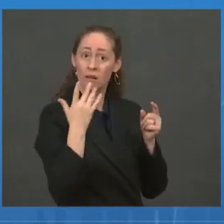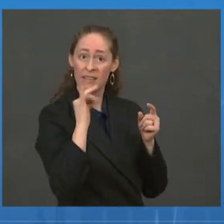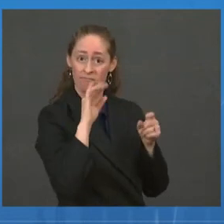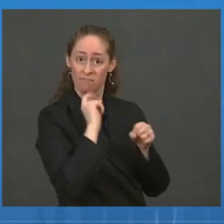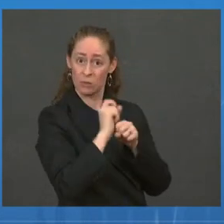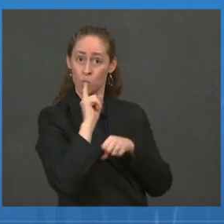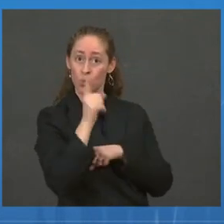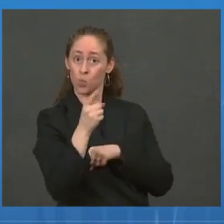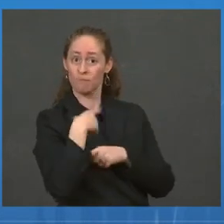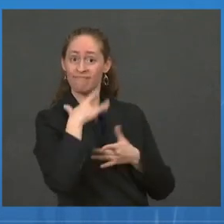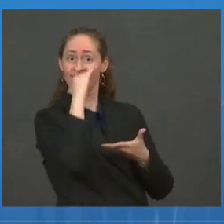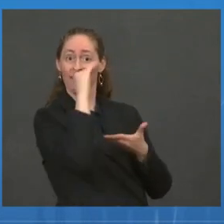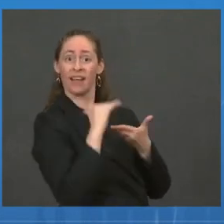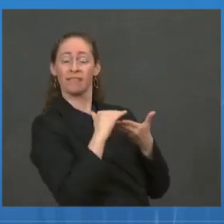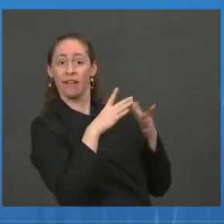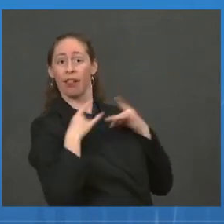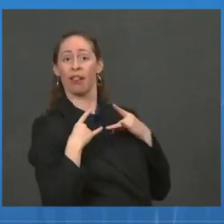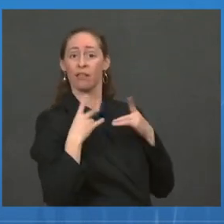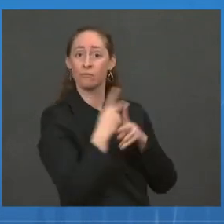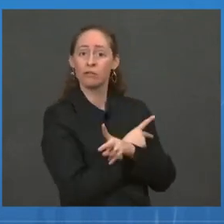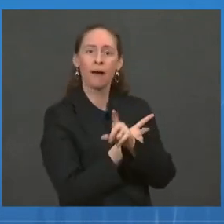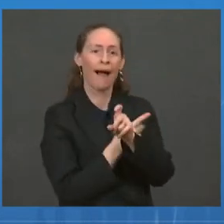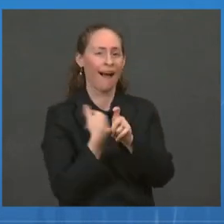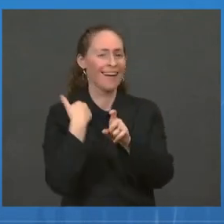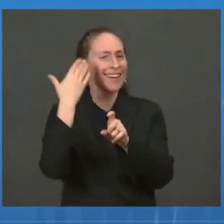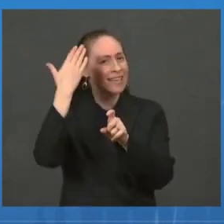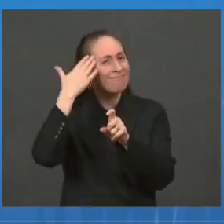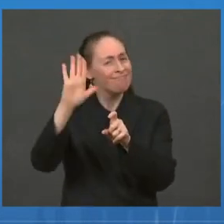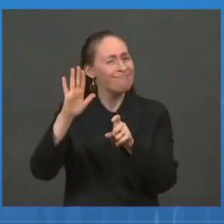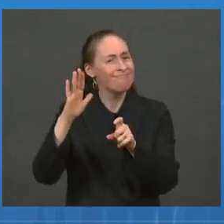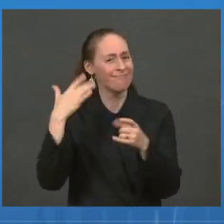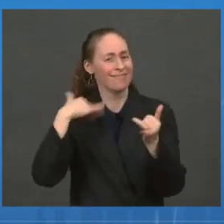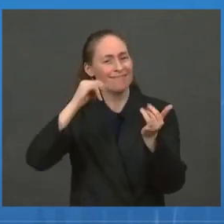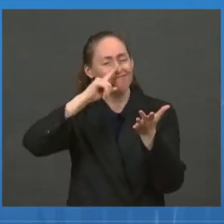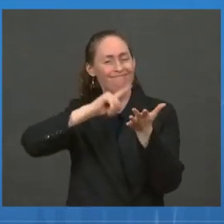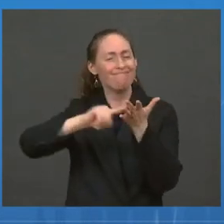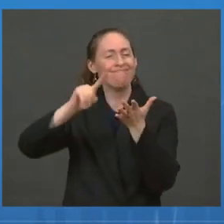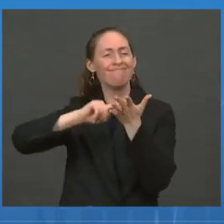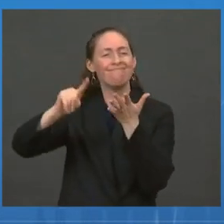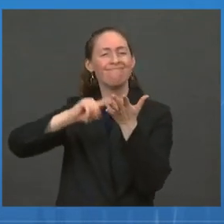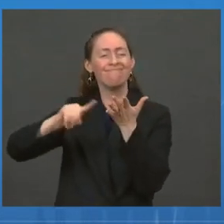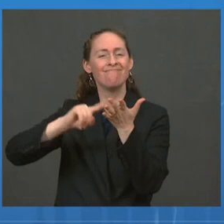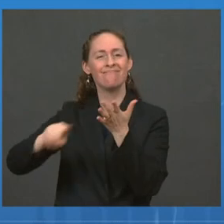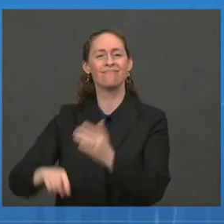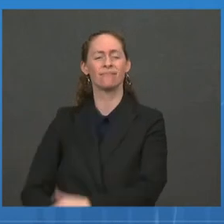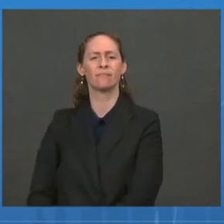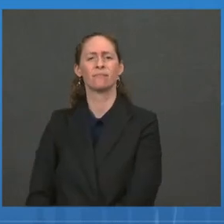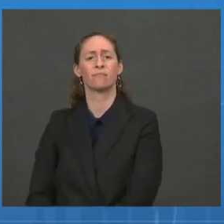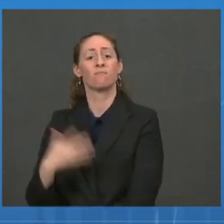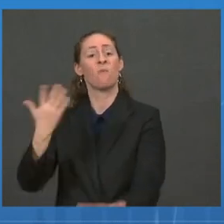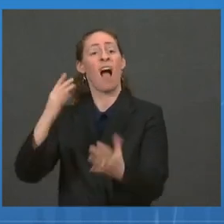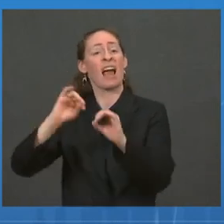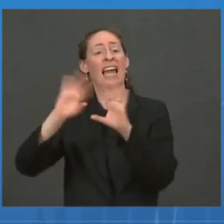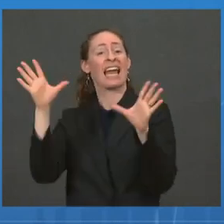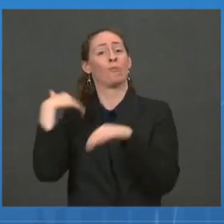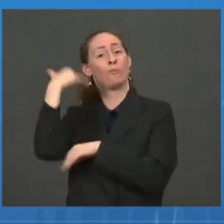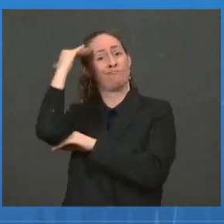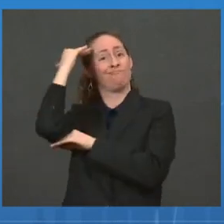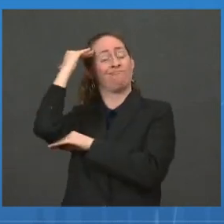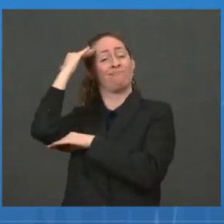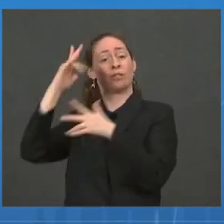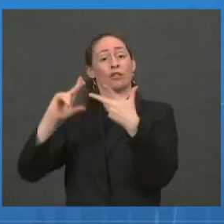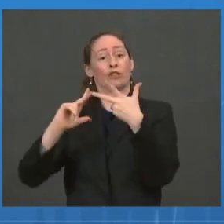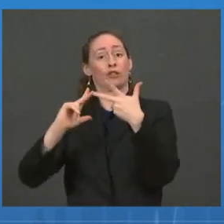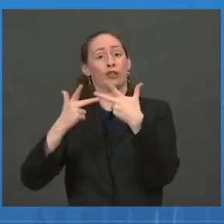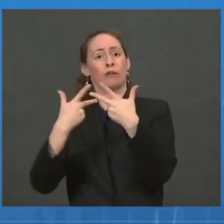high and we are hoping and i think with good reason to feel good that there will be some degree of protection therefore as